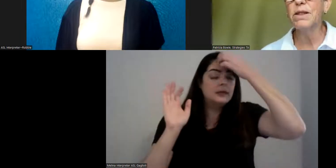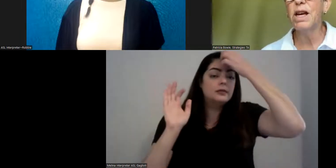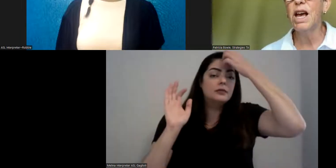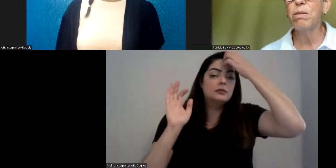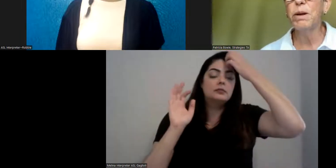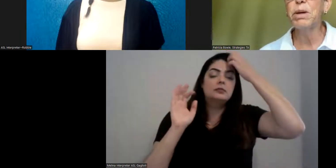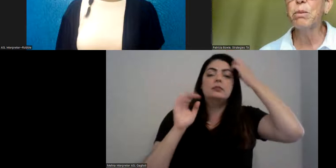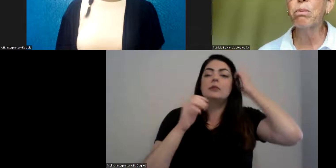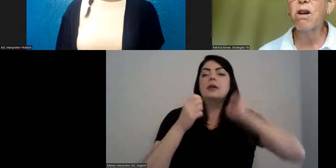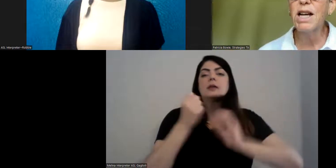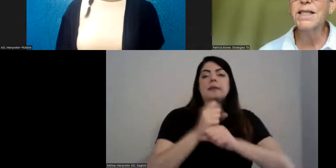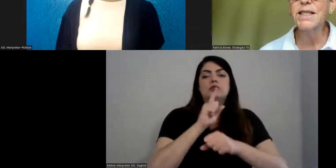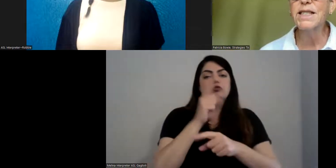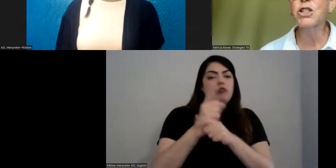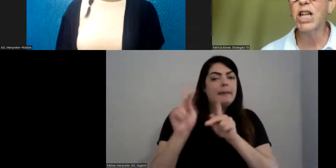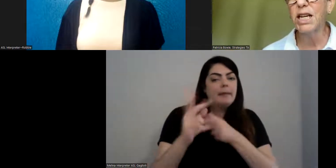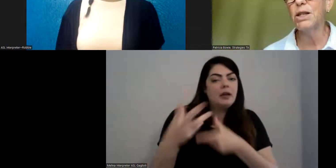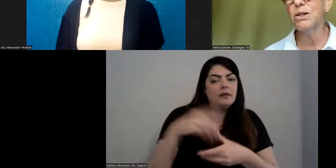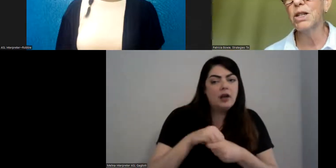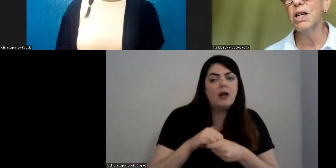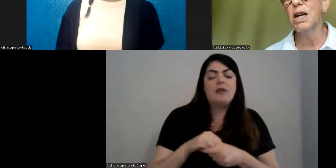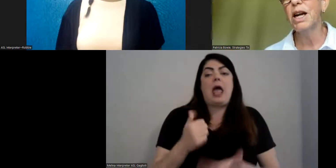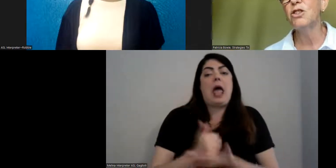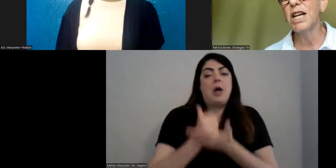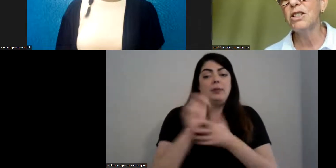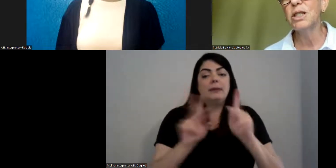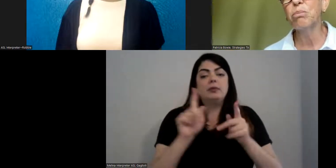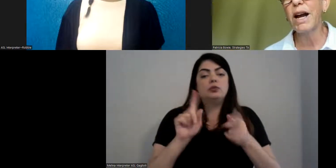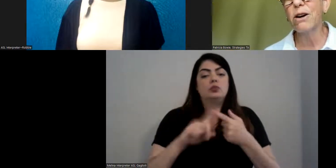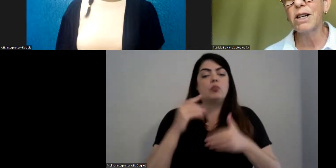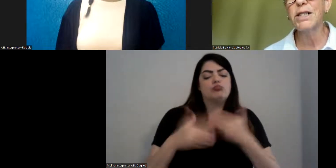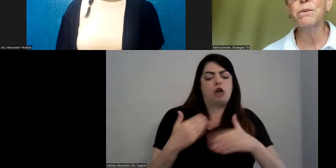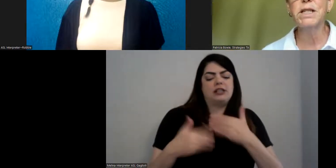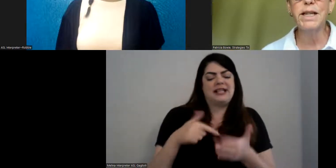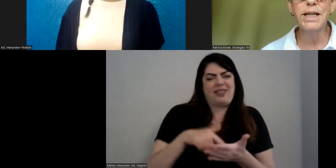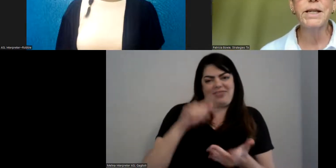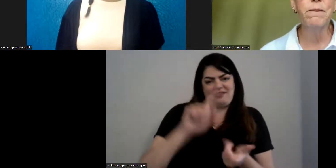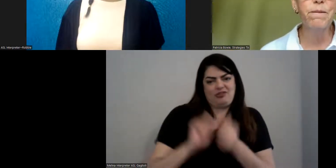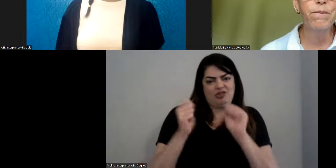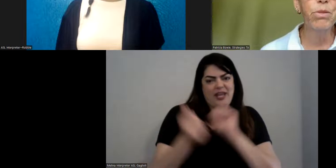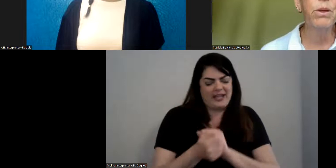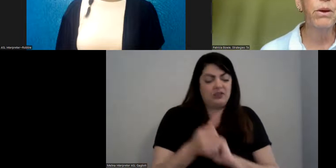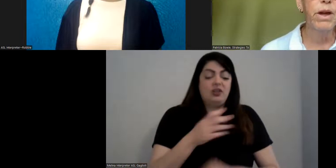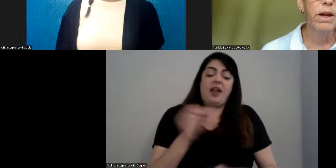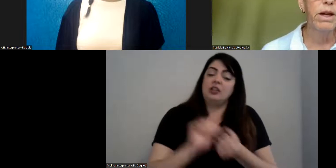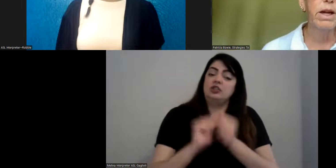involved, helping people process the change, and changing priorities when needed.